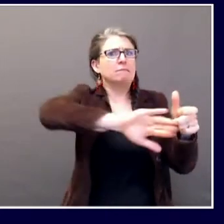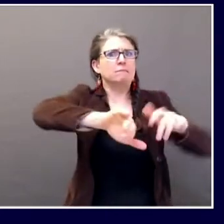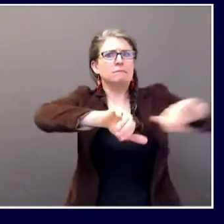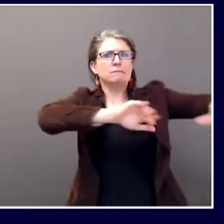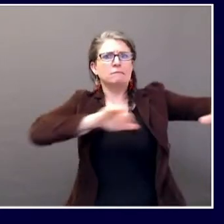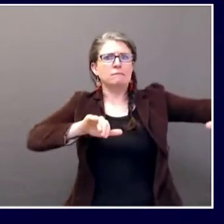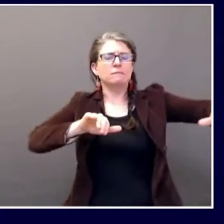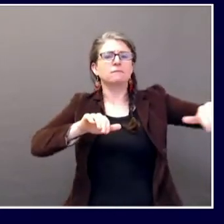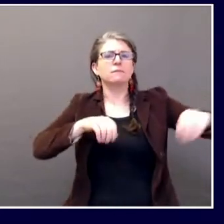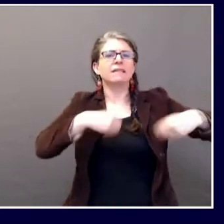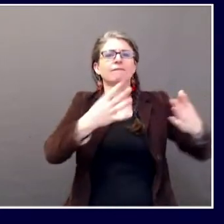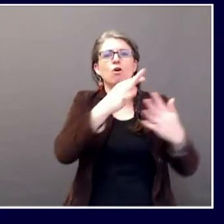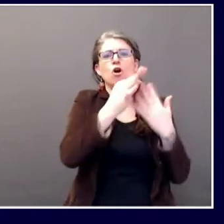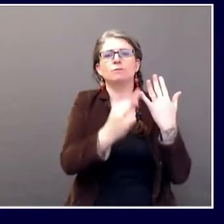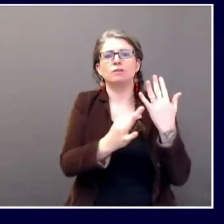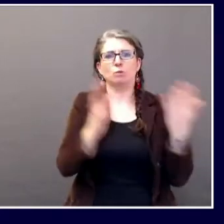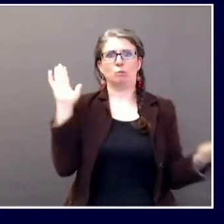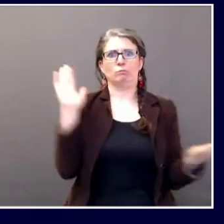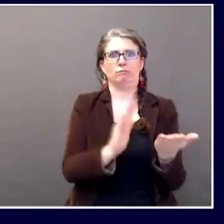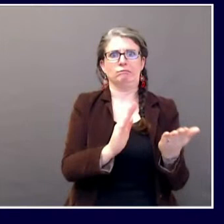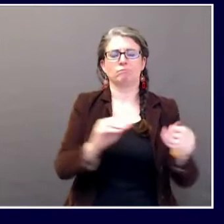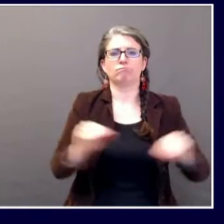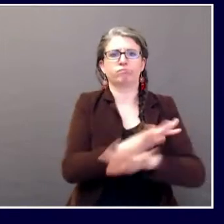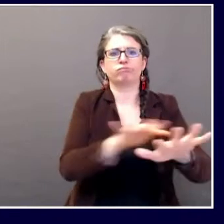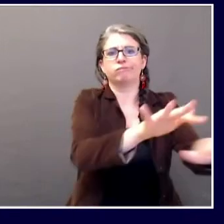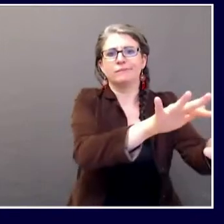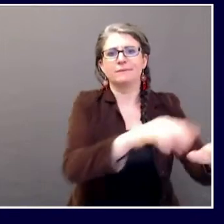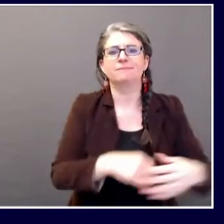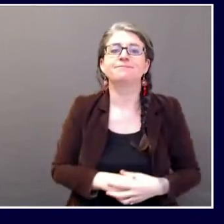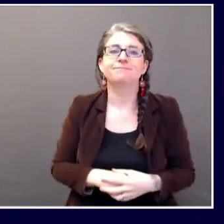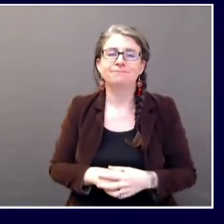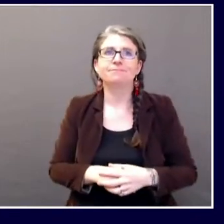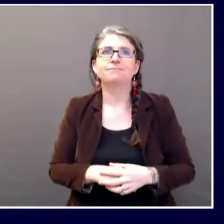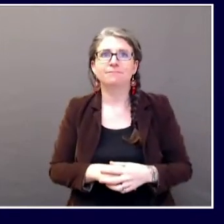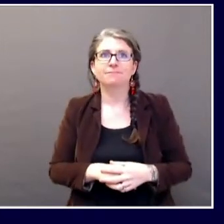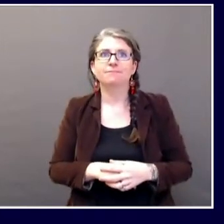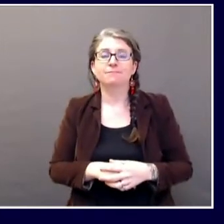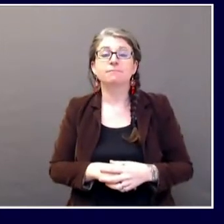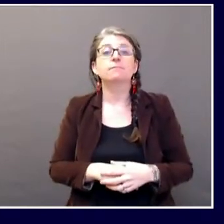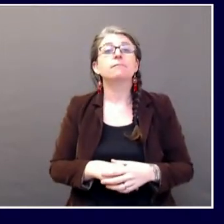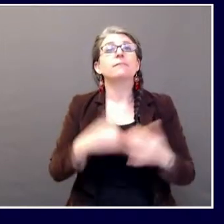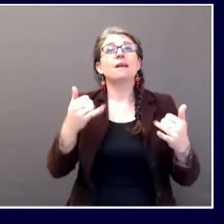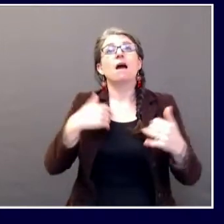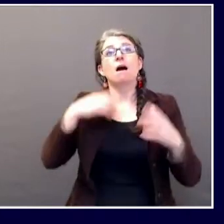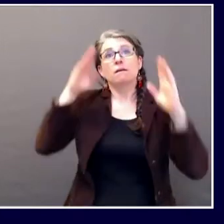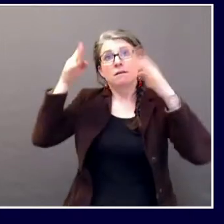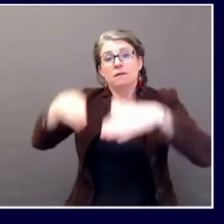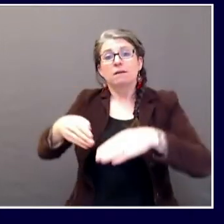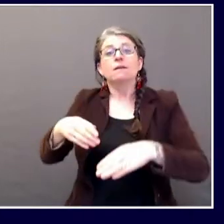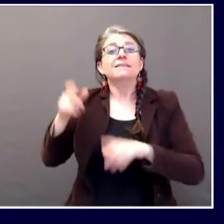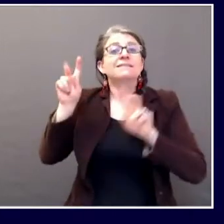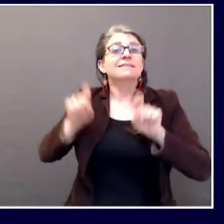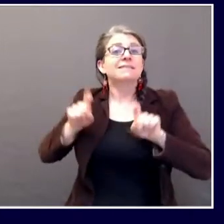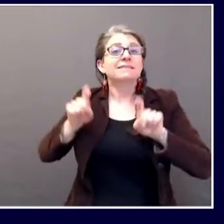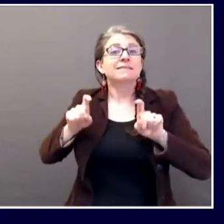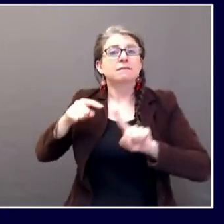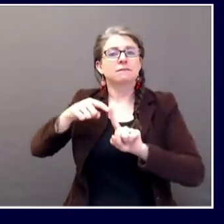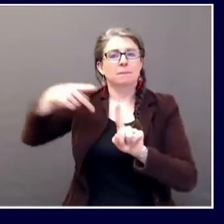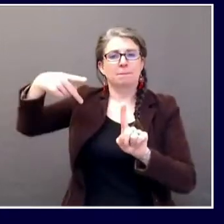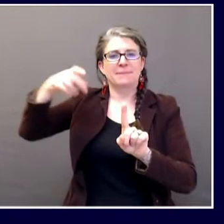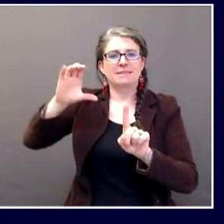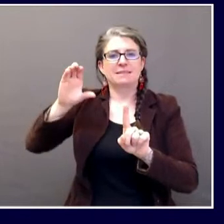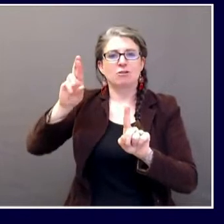Turning next to testing metrics. Let's start with PCR testing. Our 7-day PCR